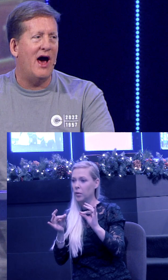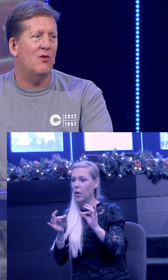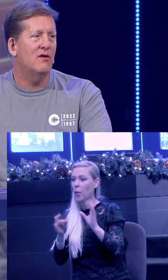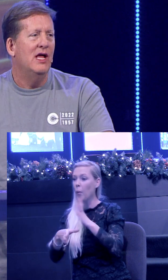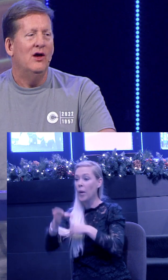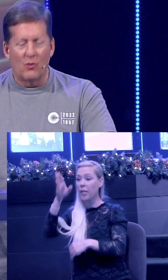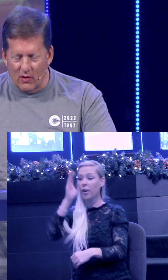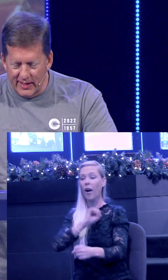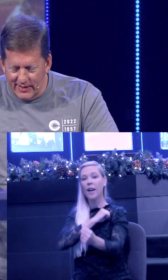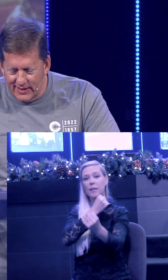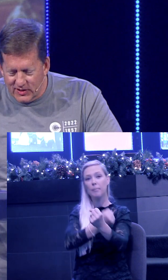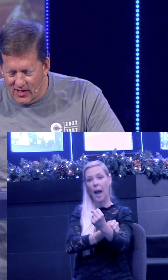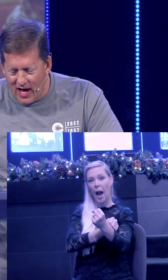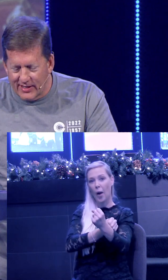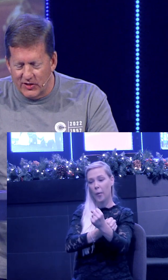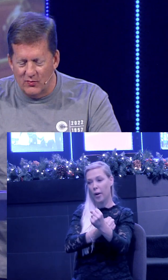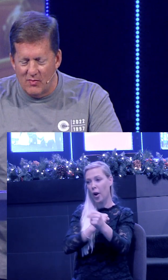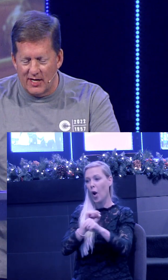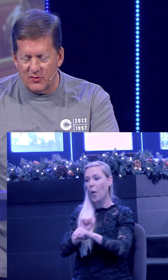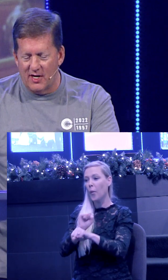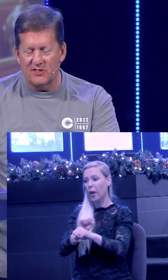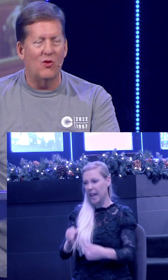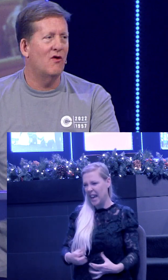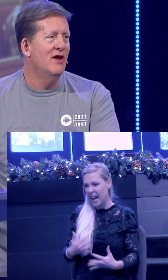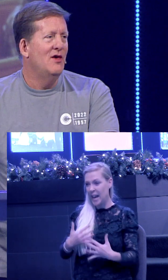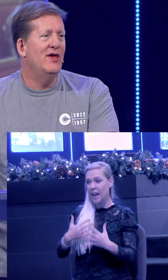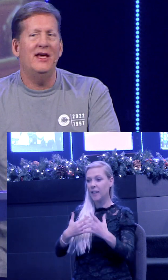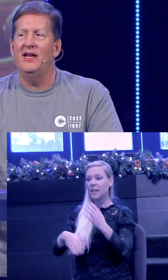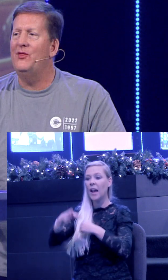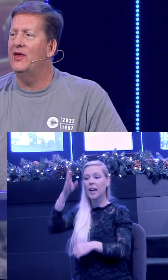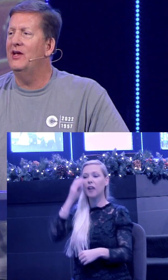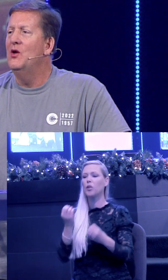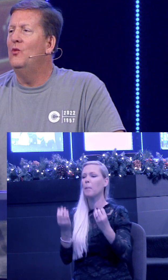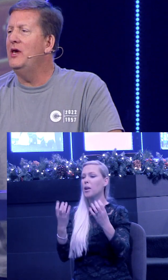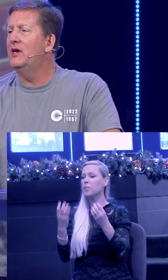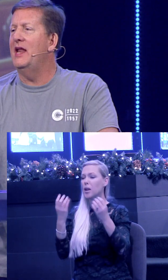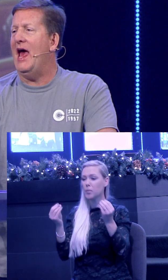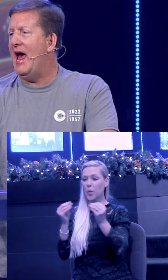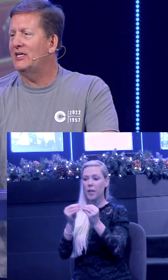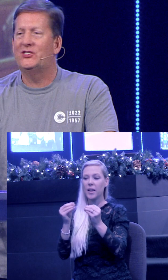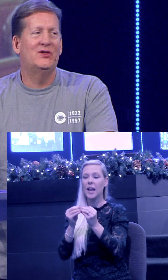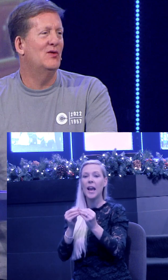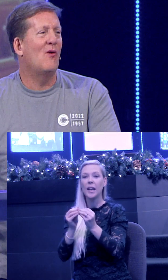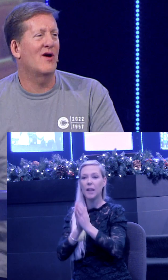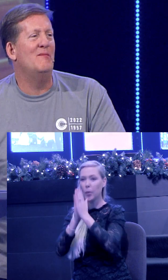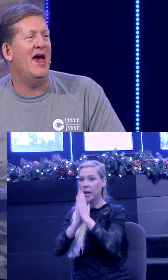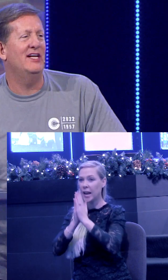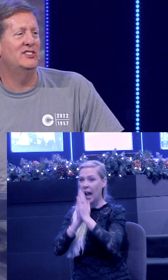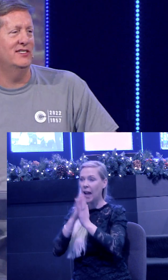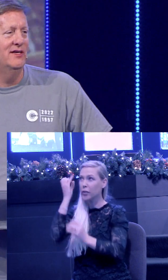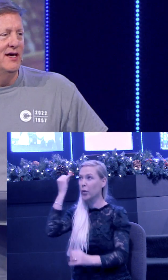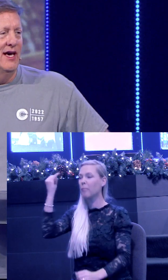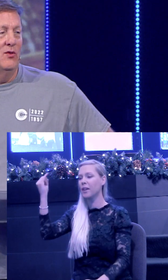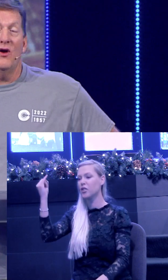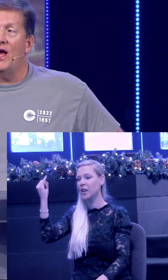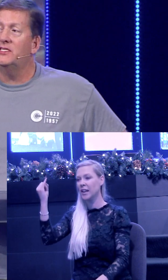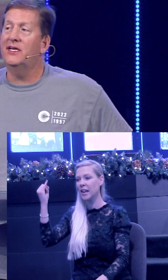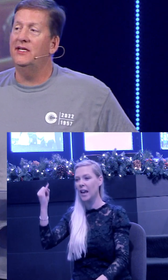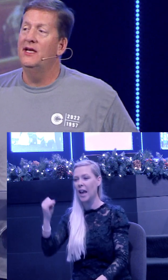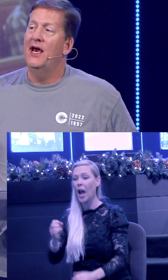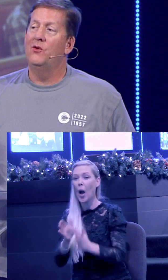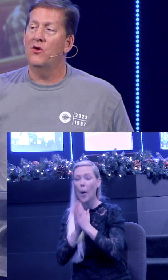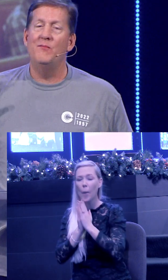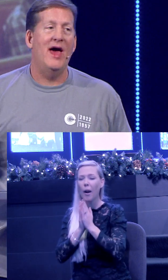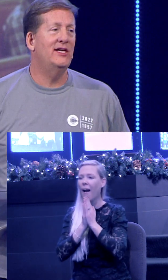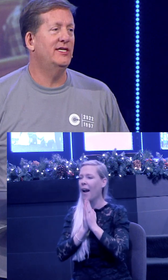God's power working in us, God can do much, much more than anything we can ask or imagine. And we're